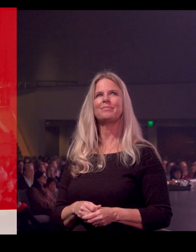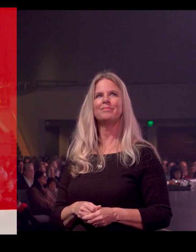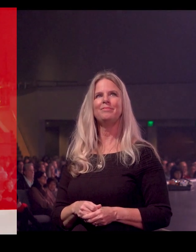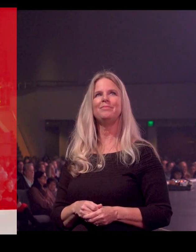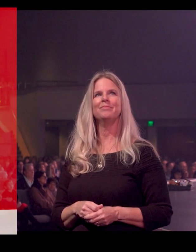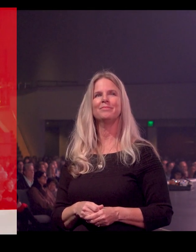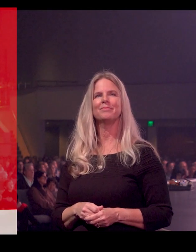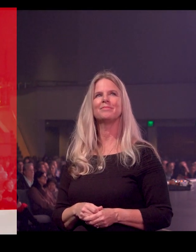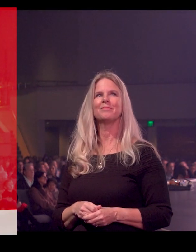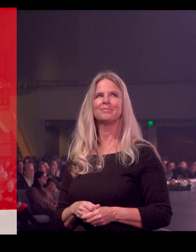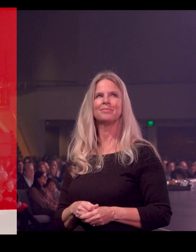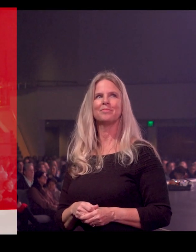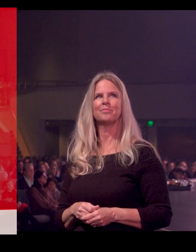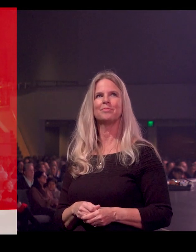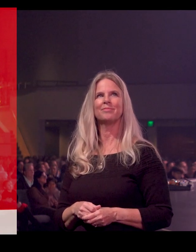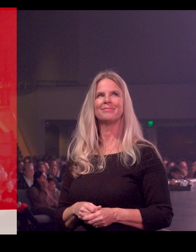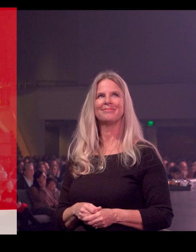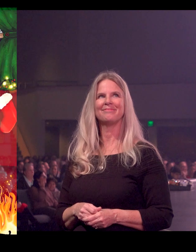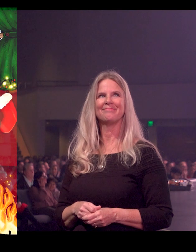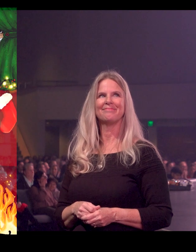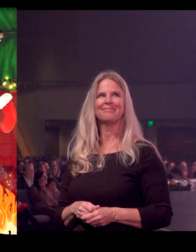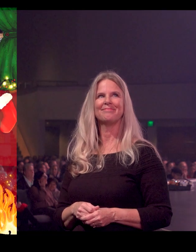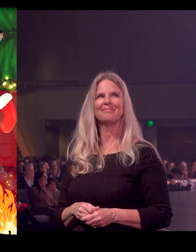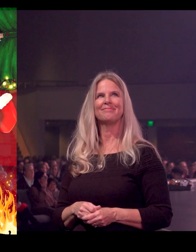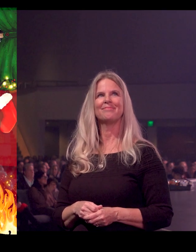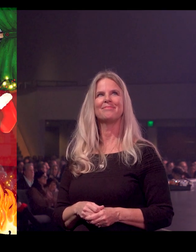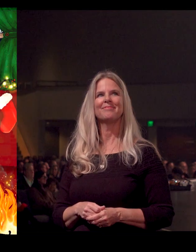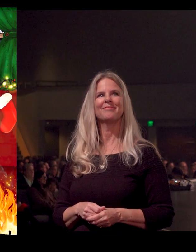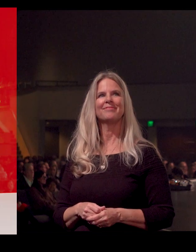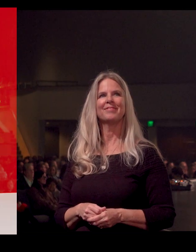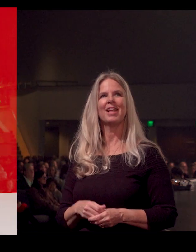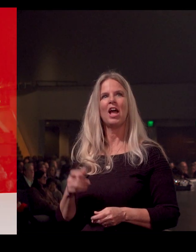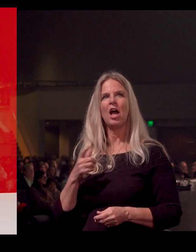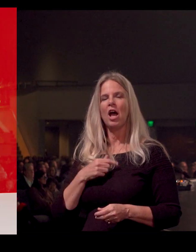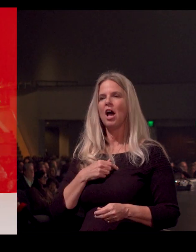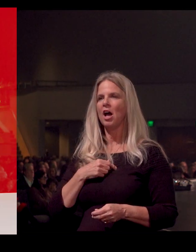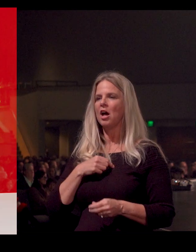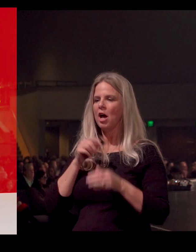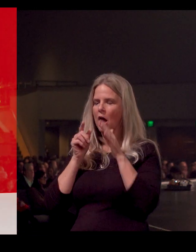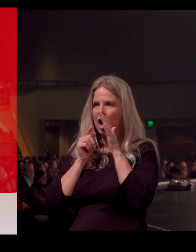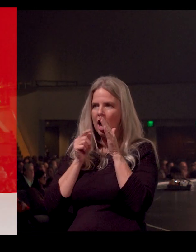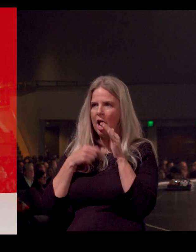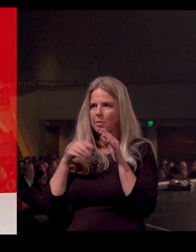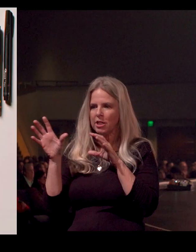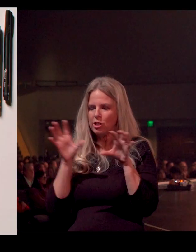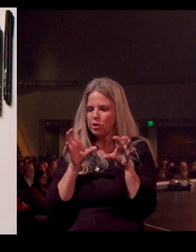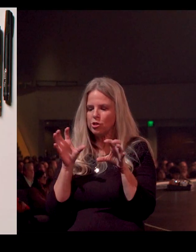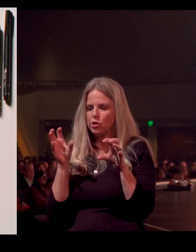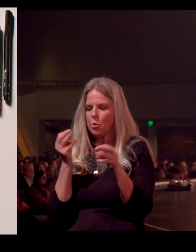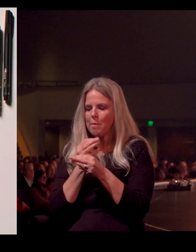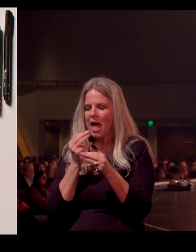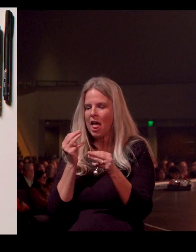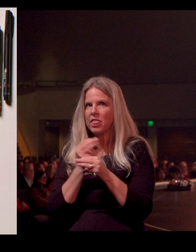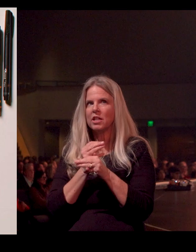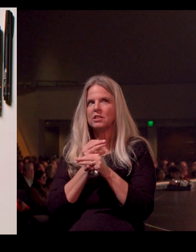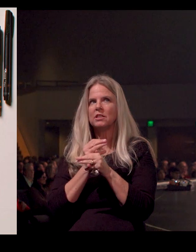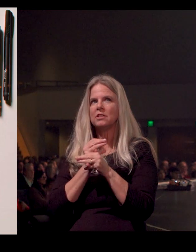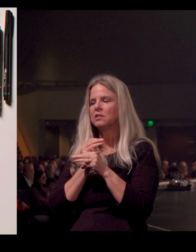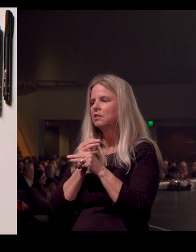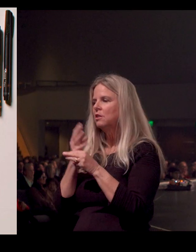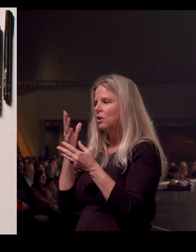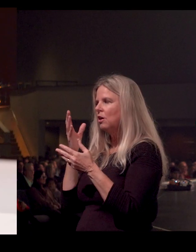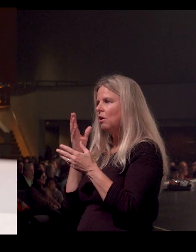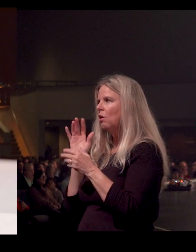I'm gonna do math. Oh, are you? Oh, I wanna see this. It just concerns me how tall these guys are compared to that